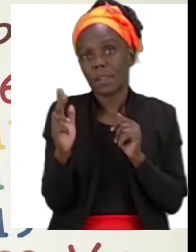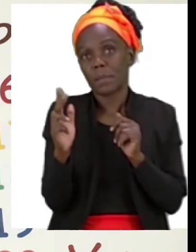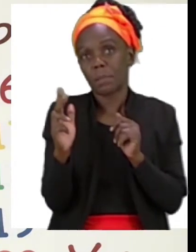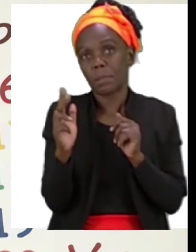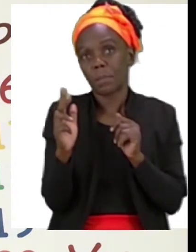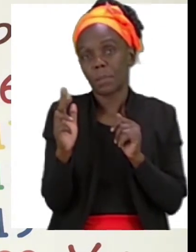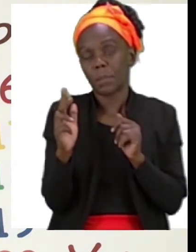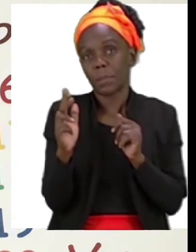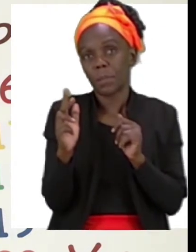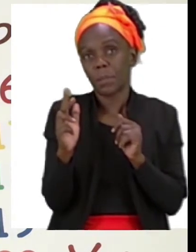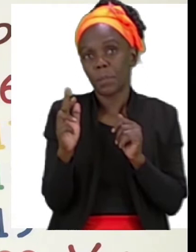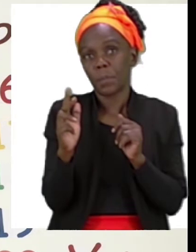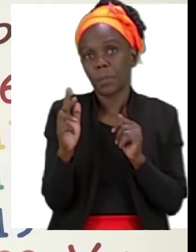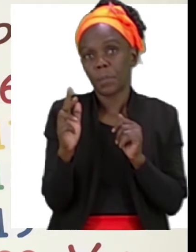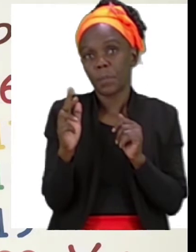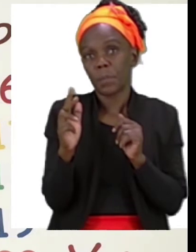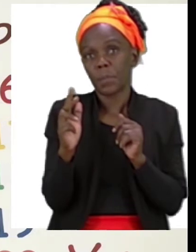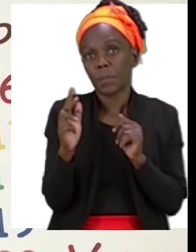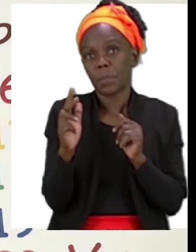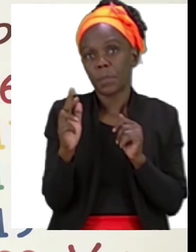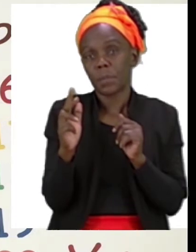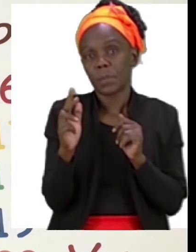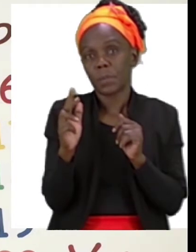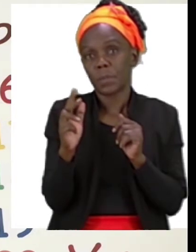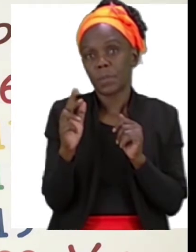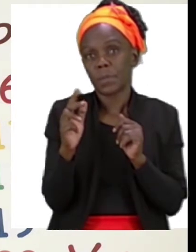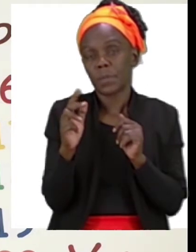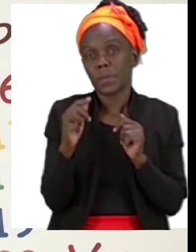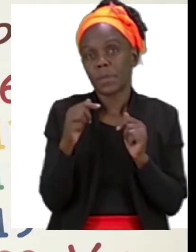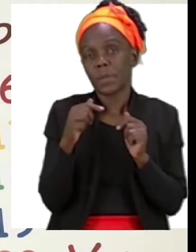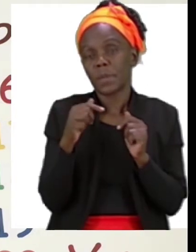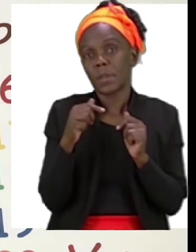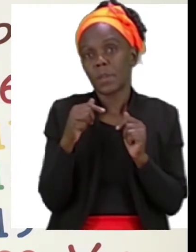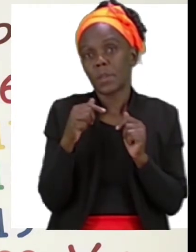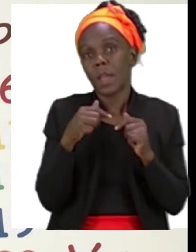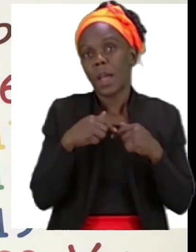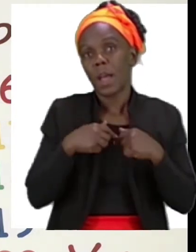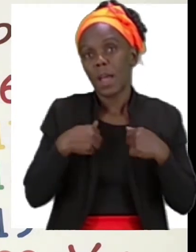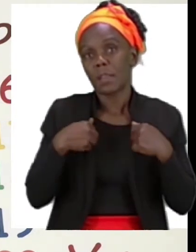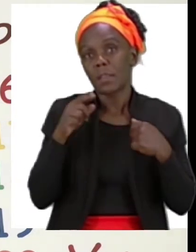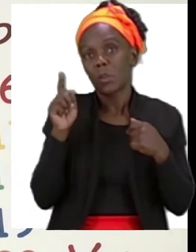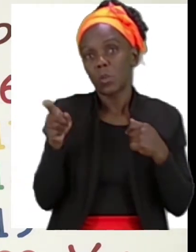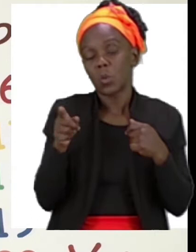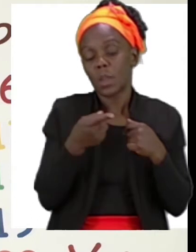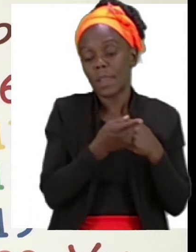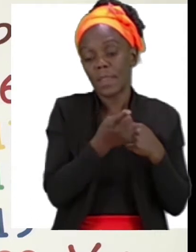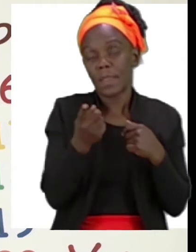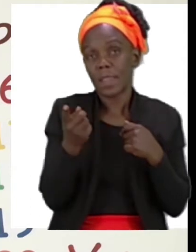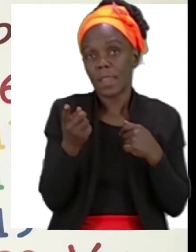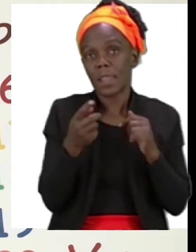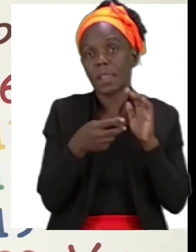then if we go into the words like us, you, and